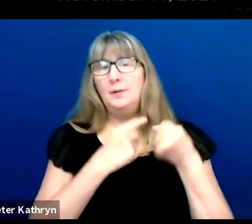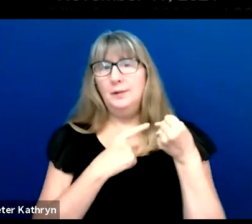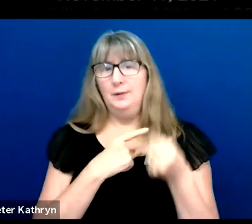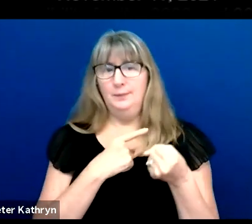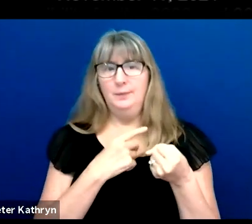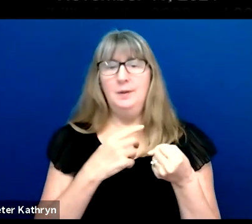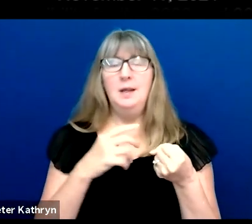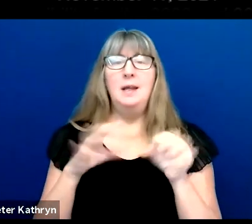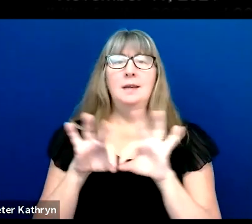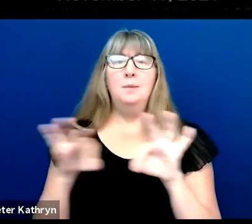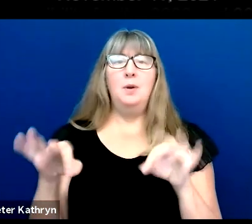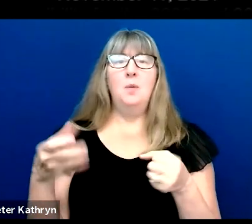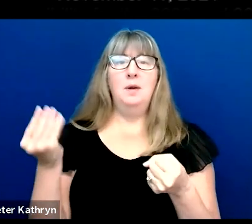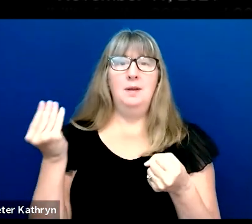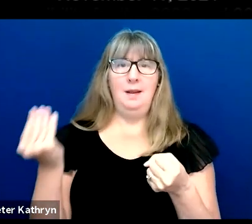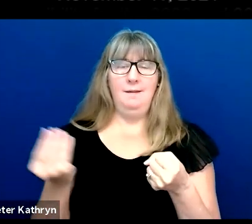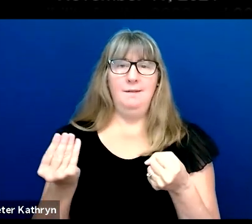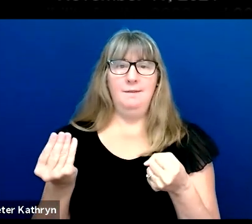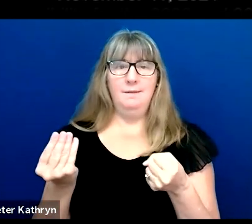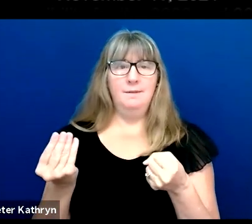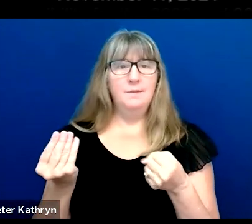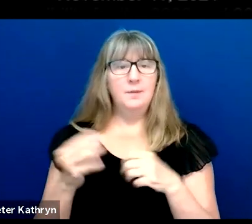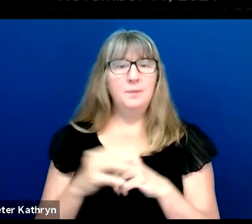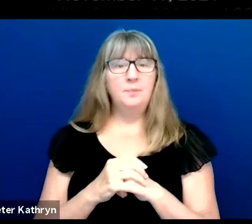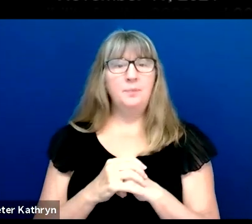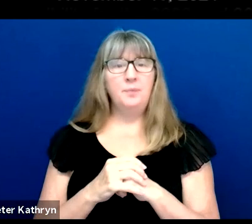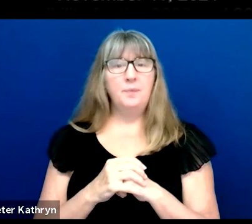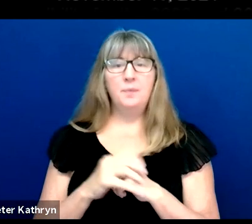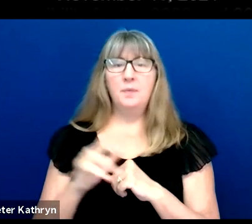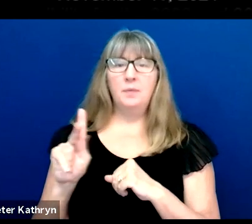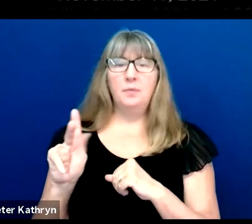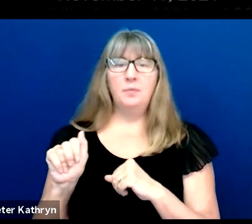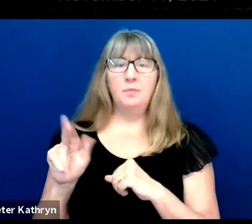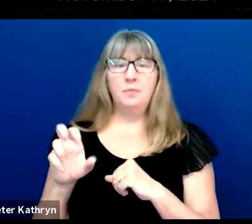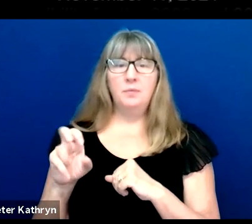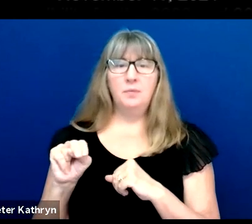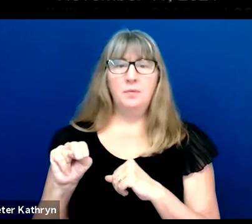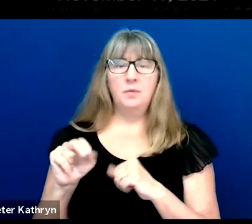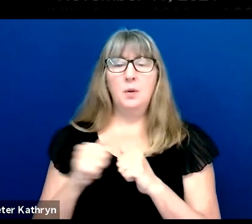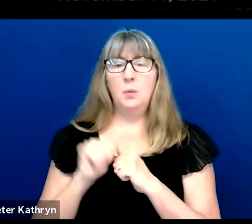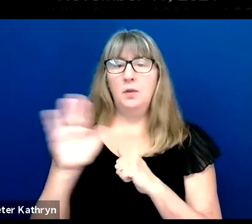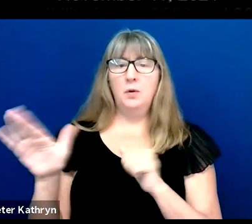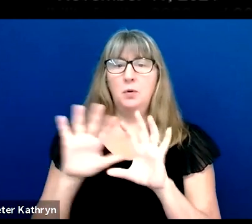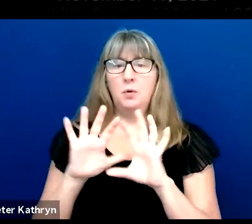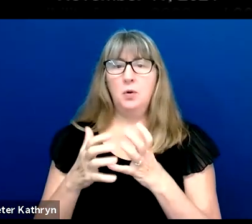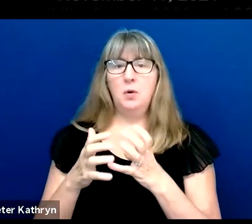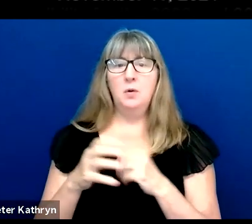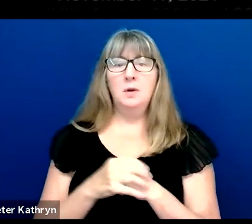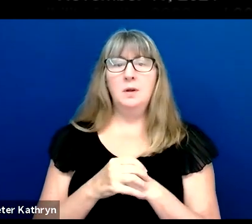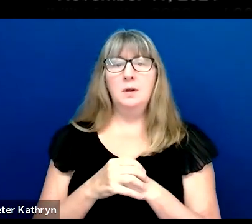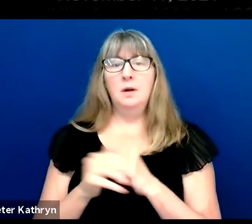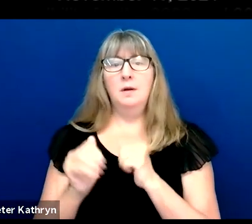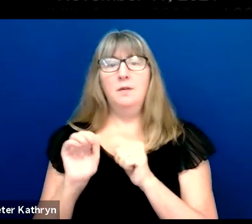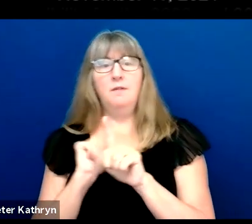diploma in my left hand. And Karen, with her cohort, is on the far